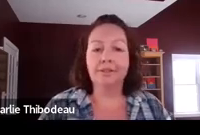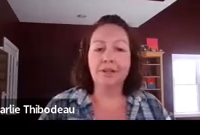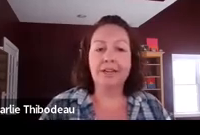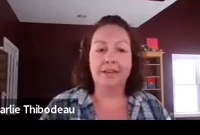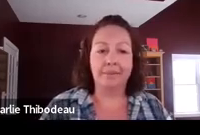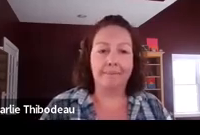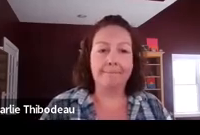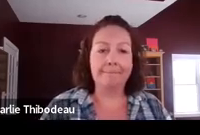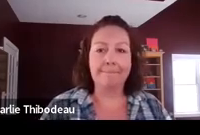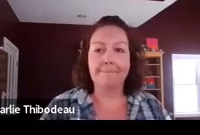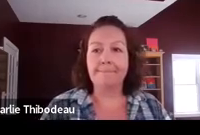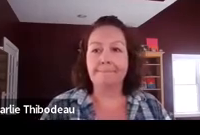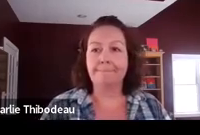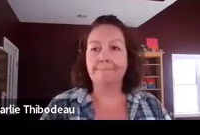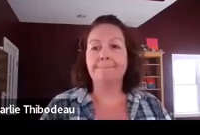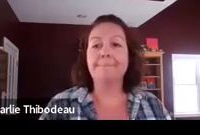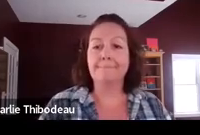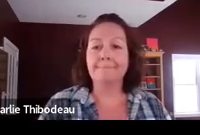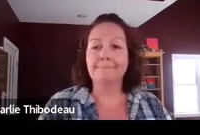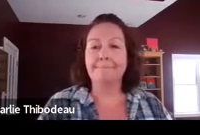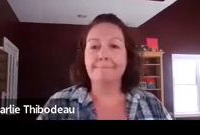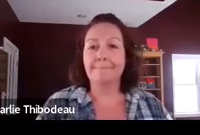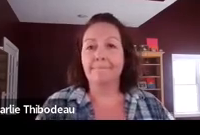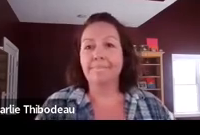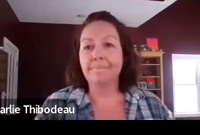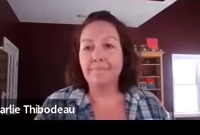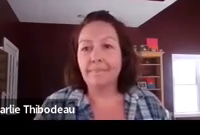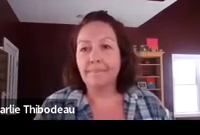start with Colette.